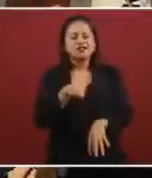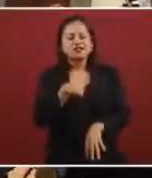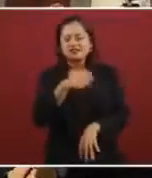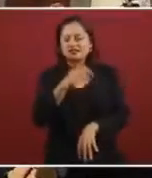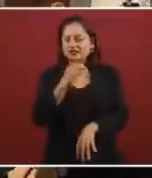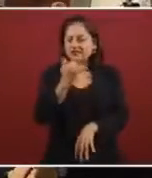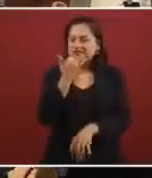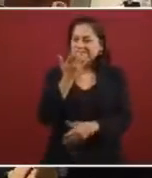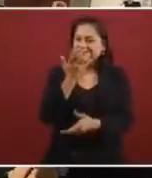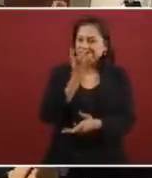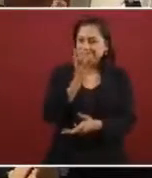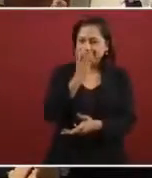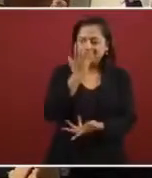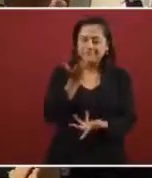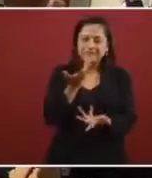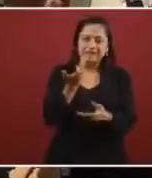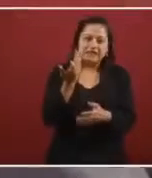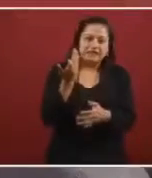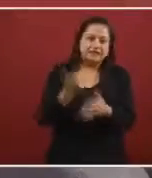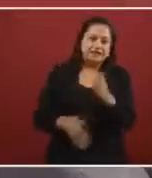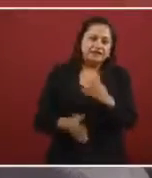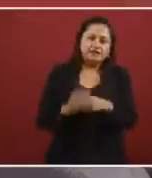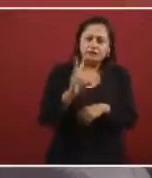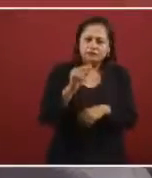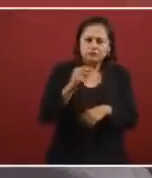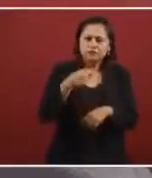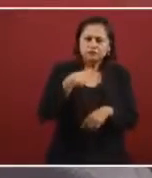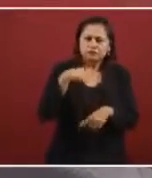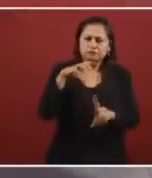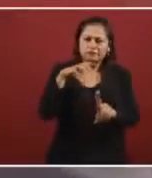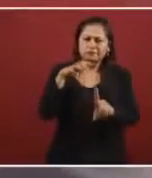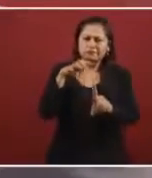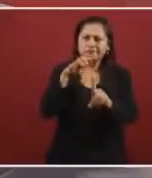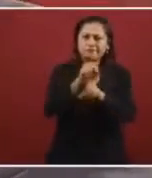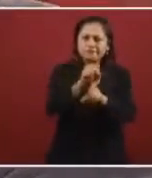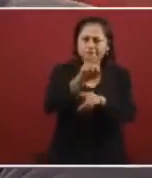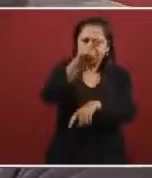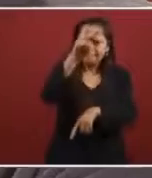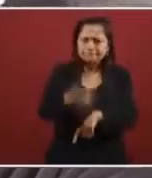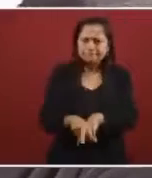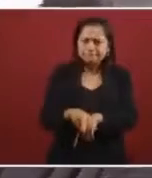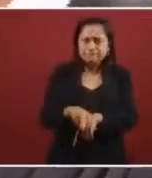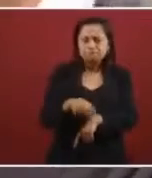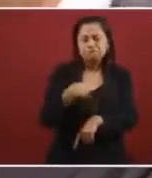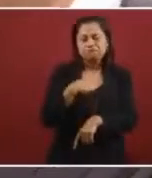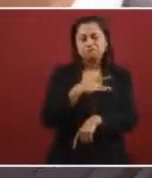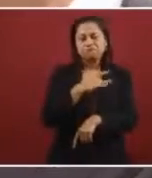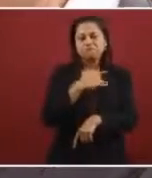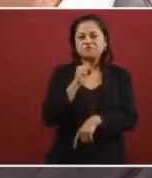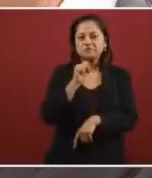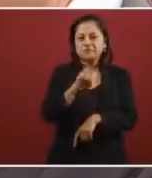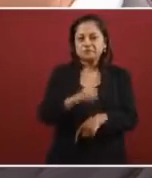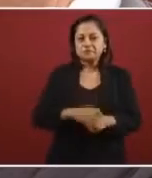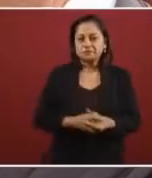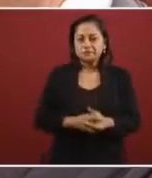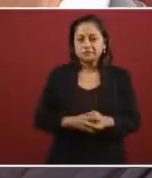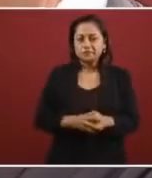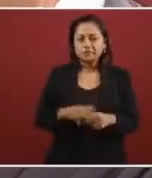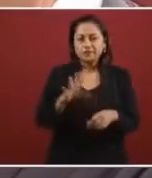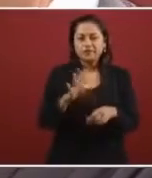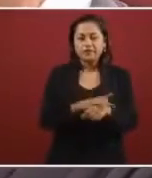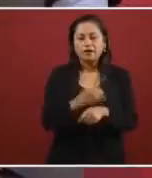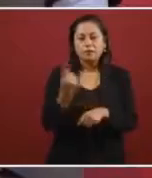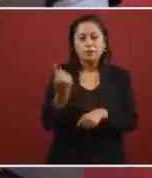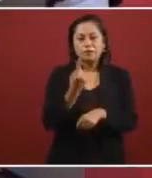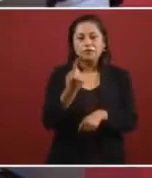that we are going to do it. We're going to get to the truth. Porque, Why? insisto, Because